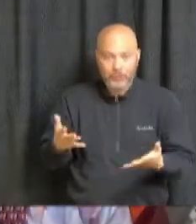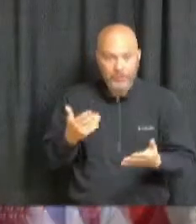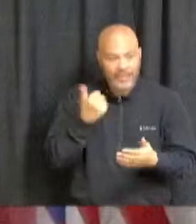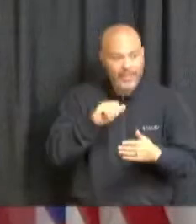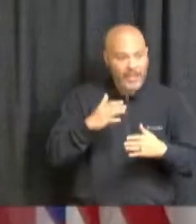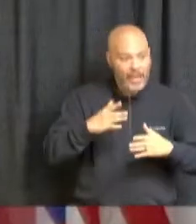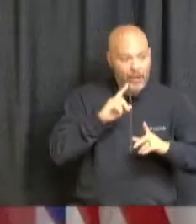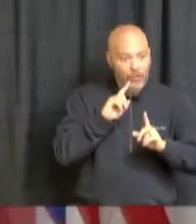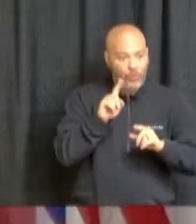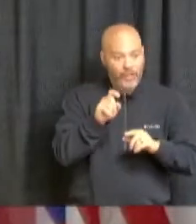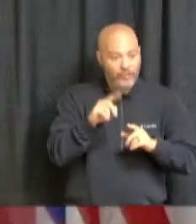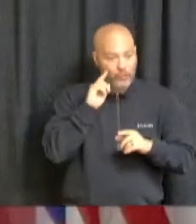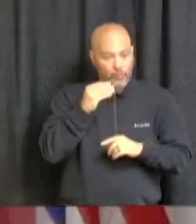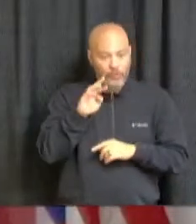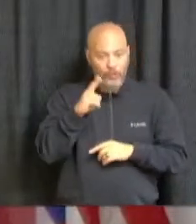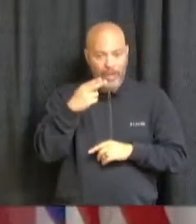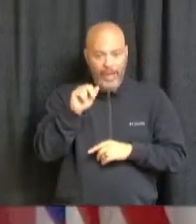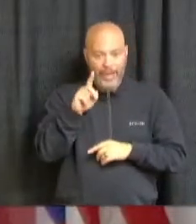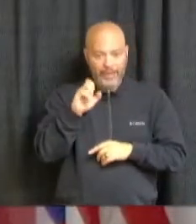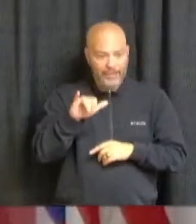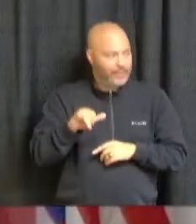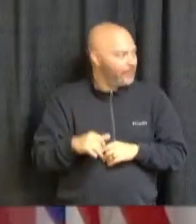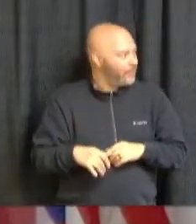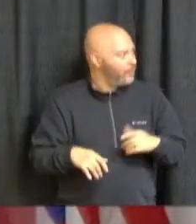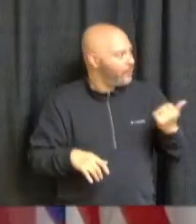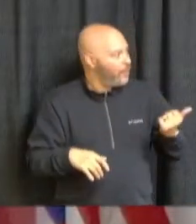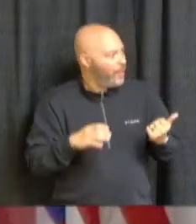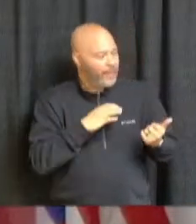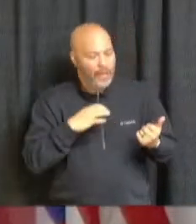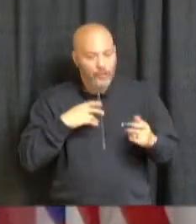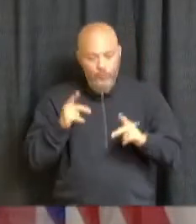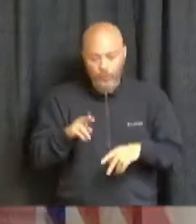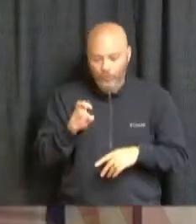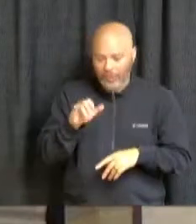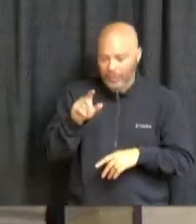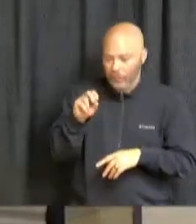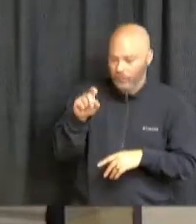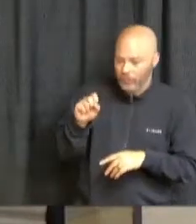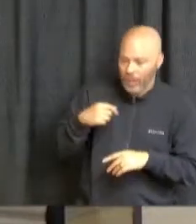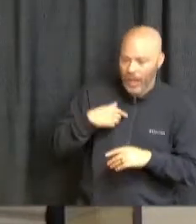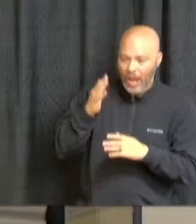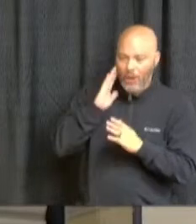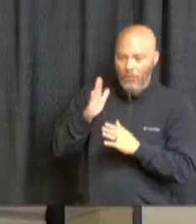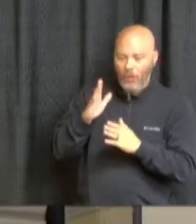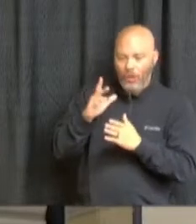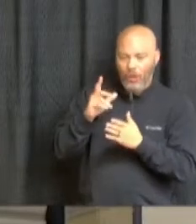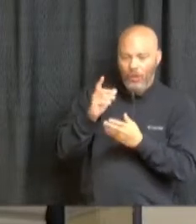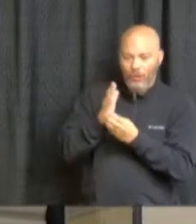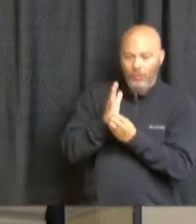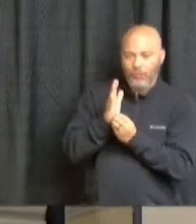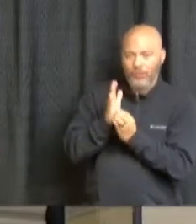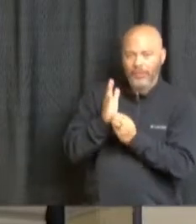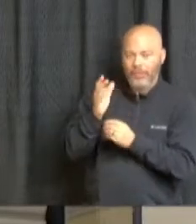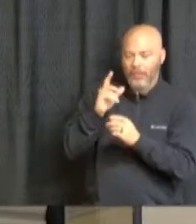Hadley? Councilperson Reynolds, you're recognized. Hi, I'm going to take a note out of